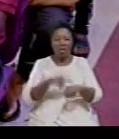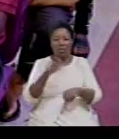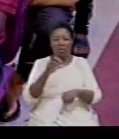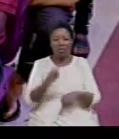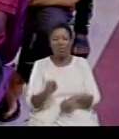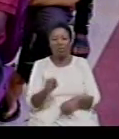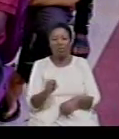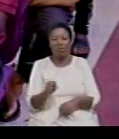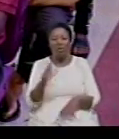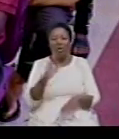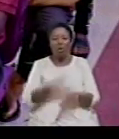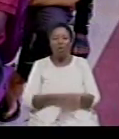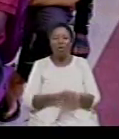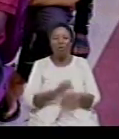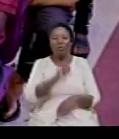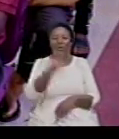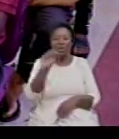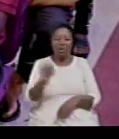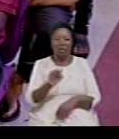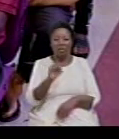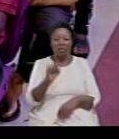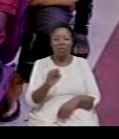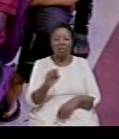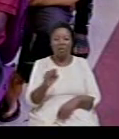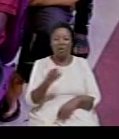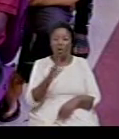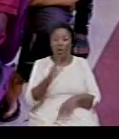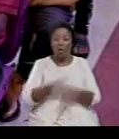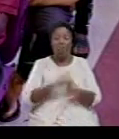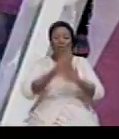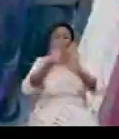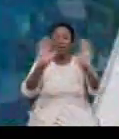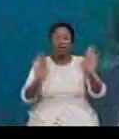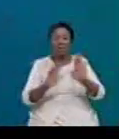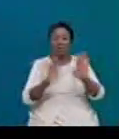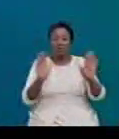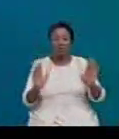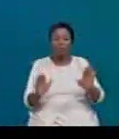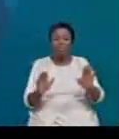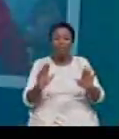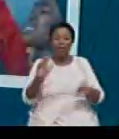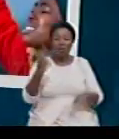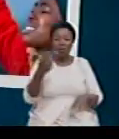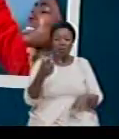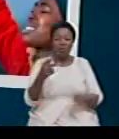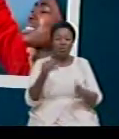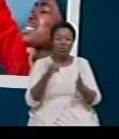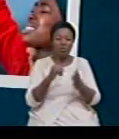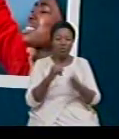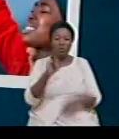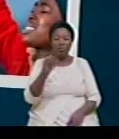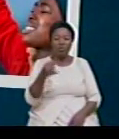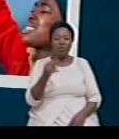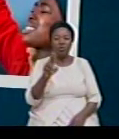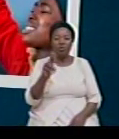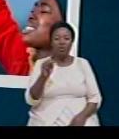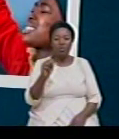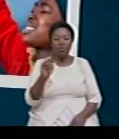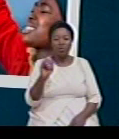on Saturday, on Sunday, 4th June, 2023. Details also